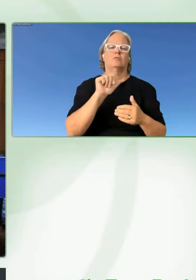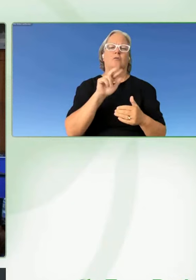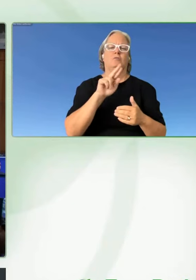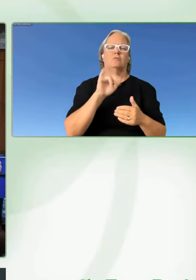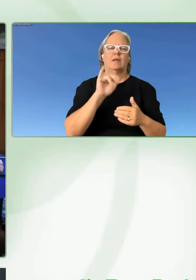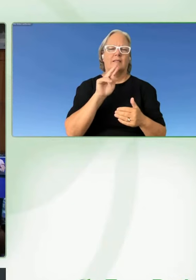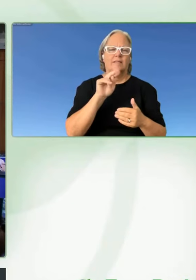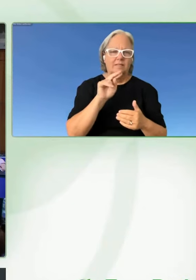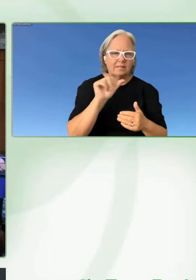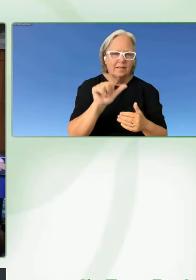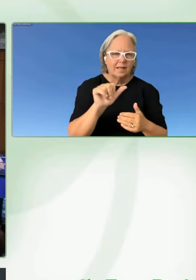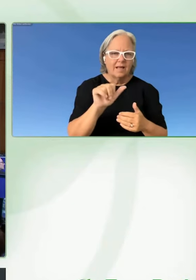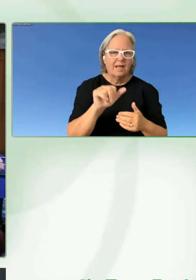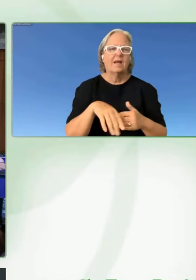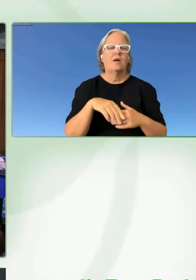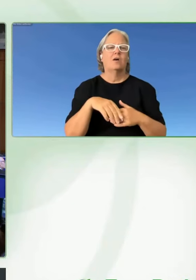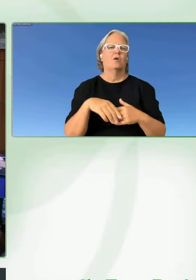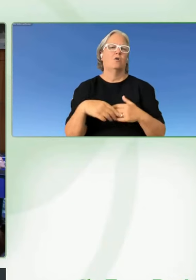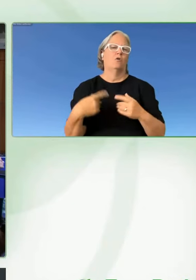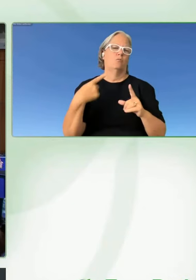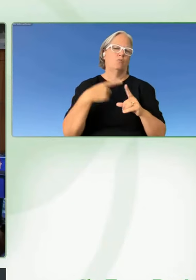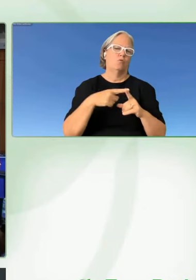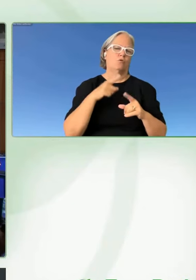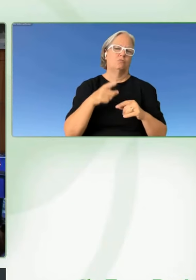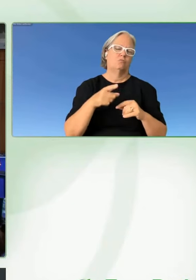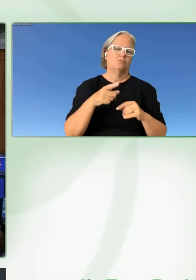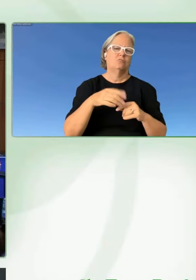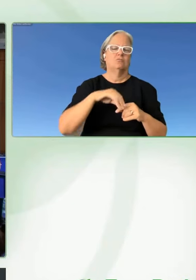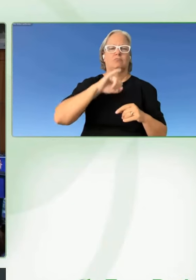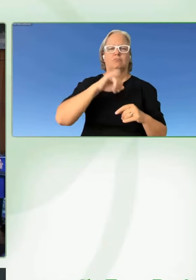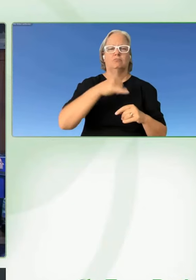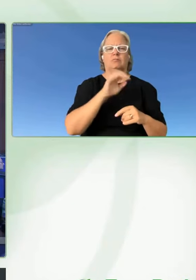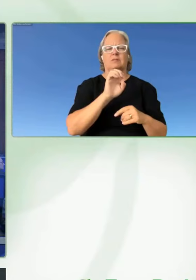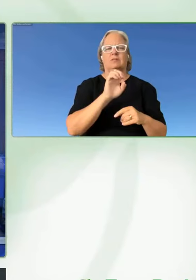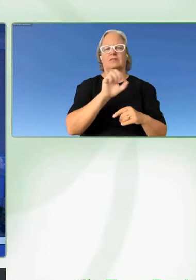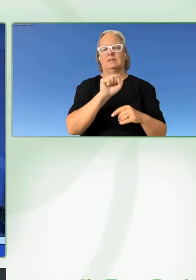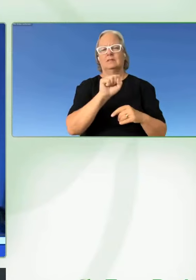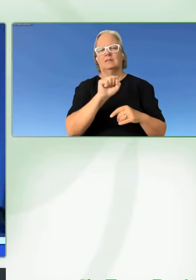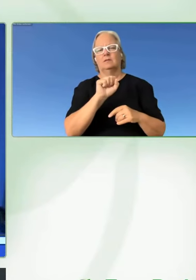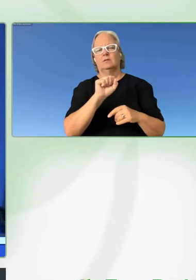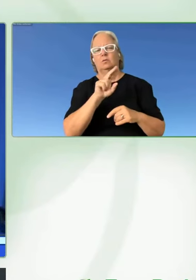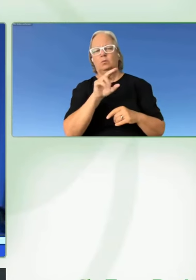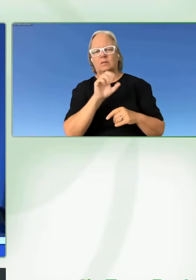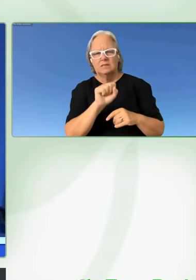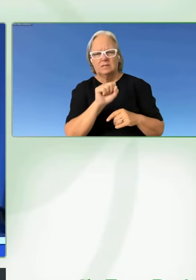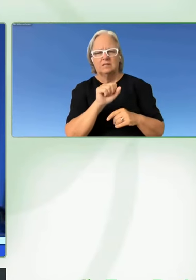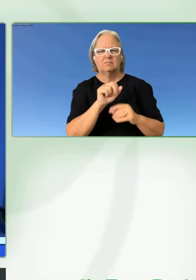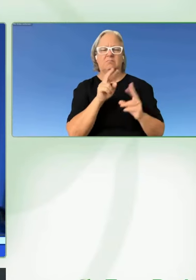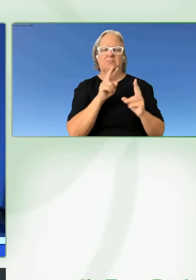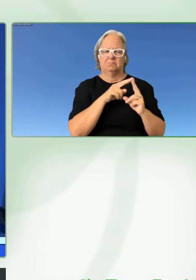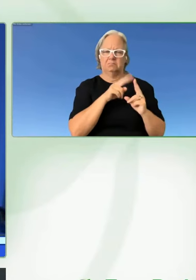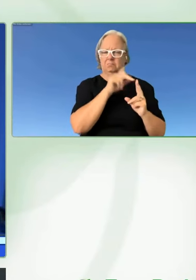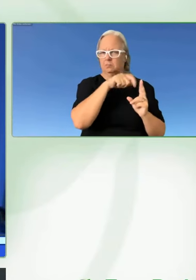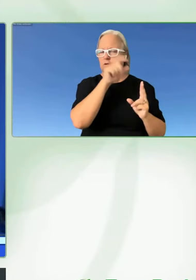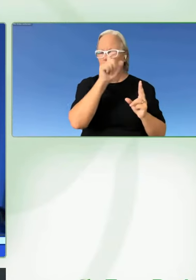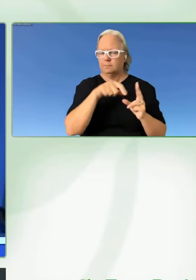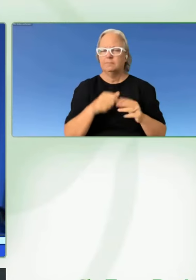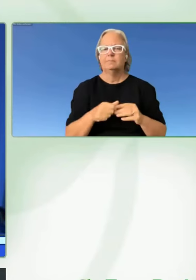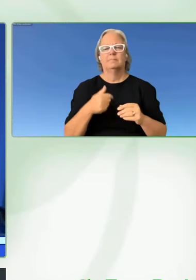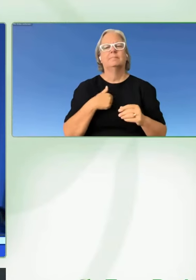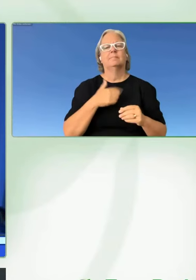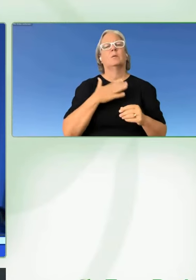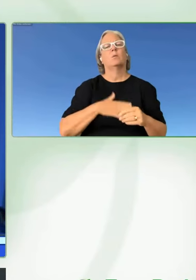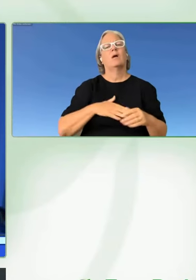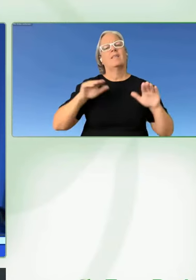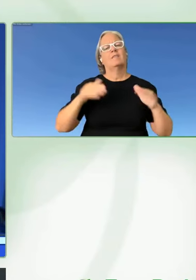don't know if they're on, but I hope they're on. So let me introduce you, Jesus Hernandez